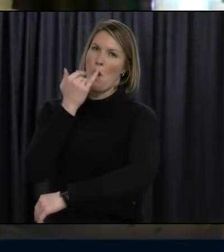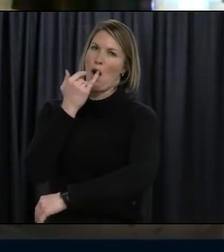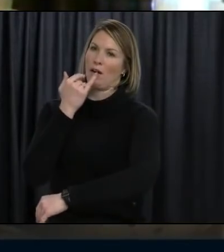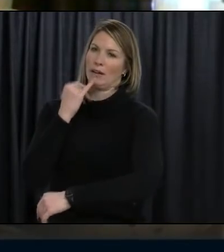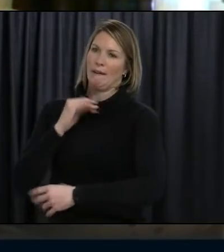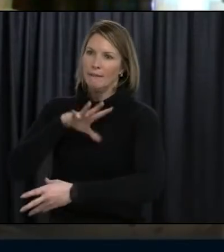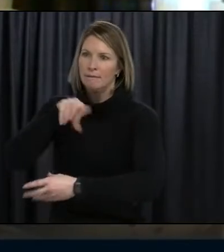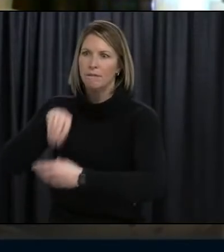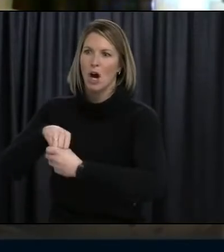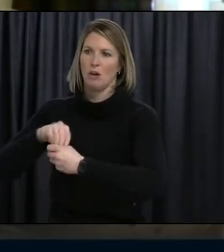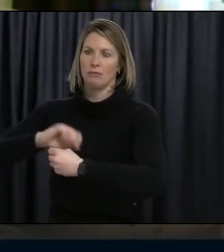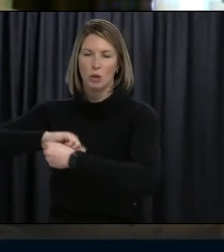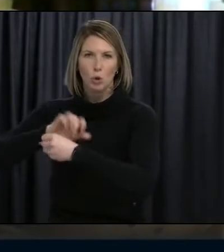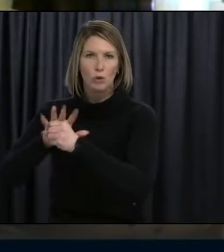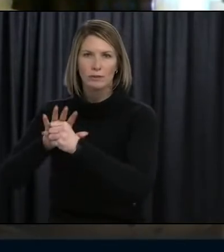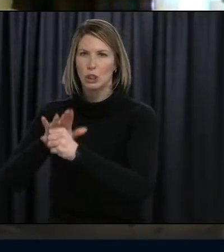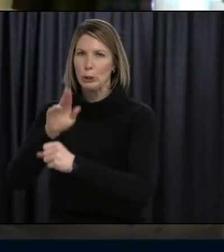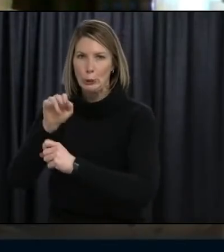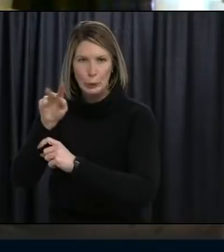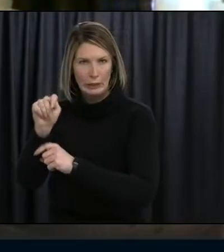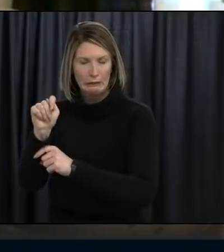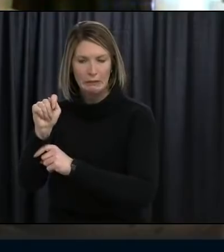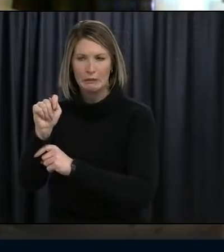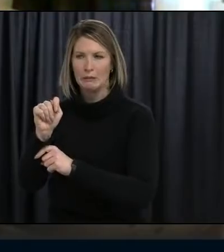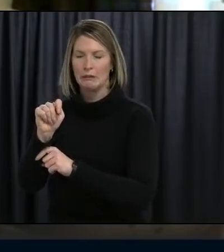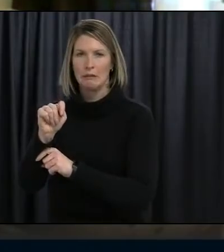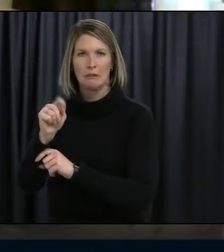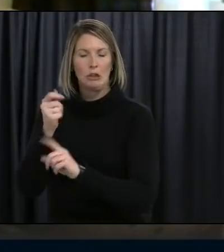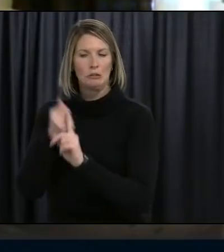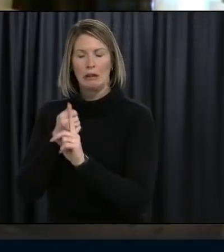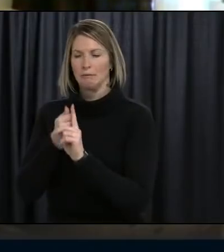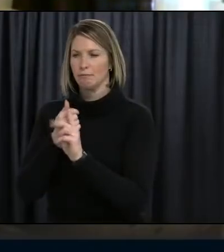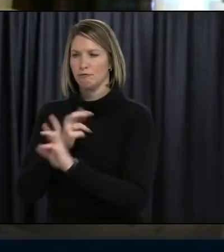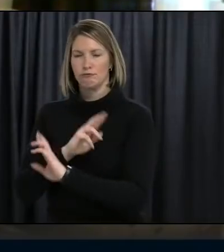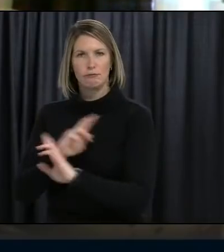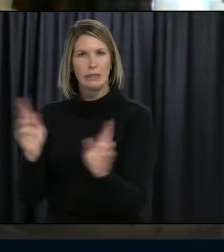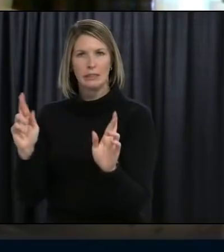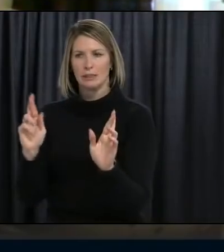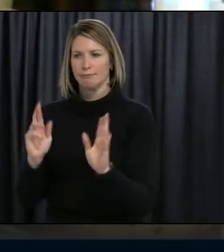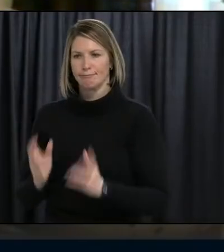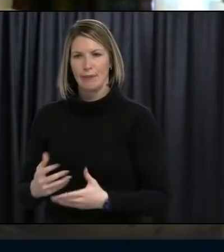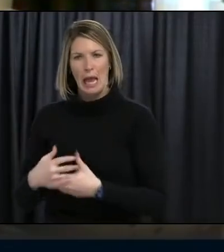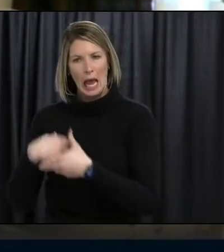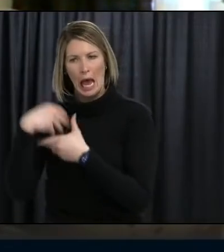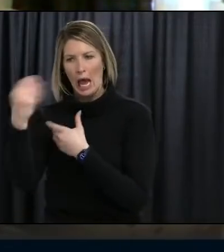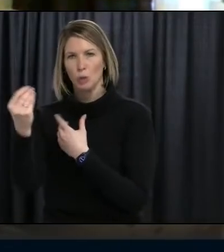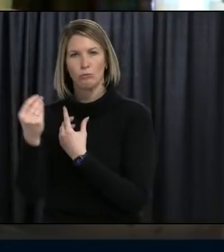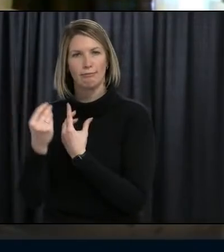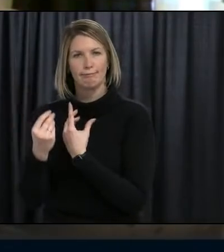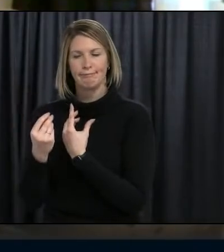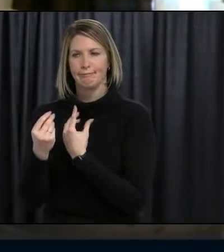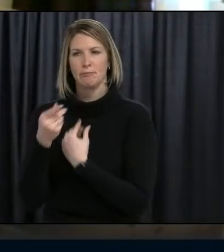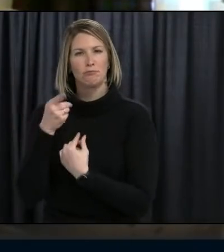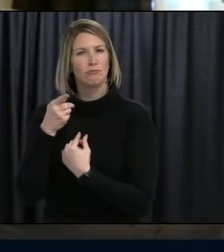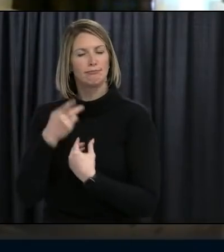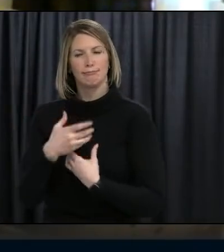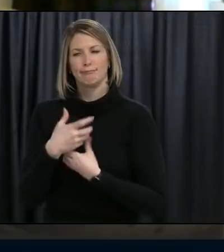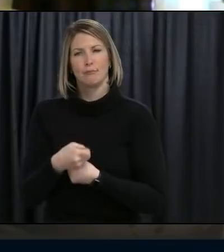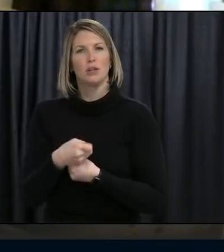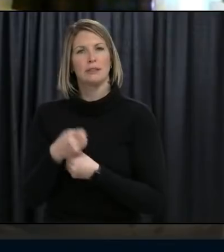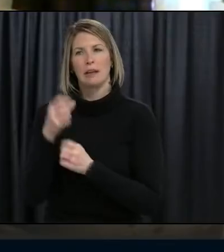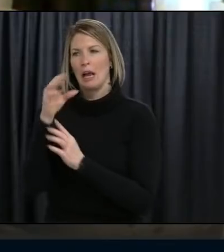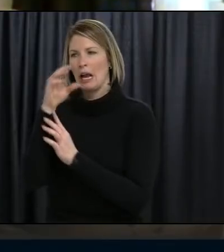the utmost faith and confidence in the science and the rigorous process that these companies have gone through to seek approval and